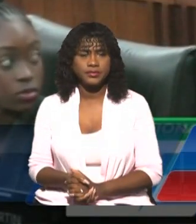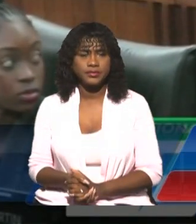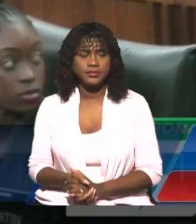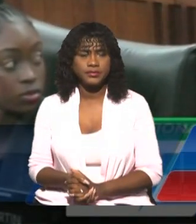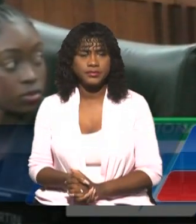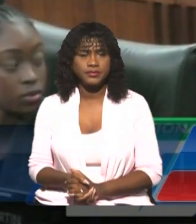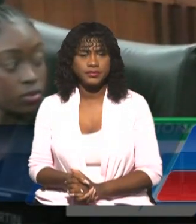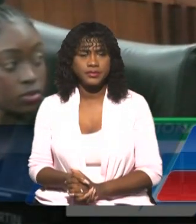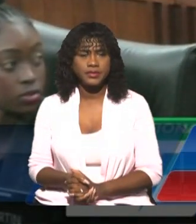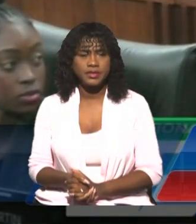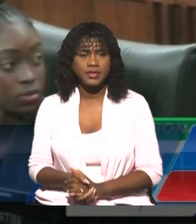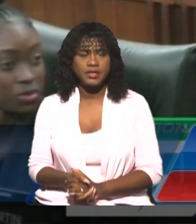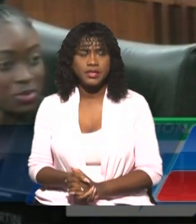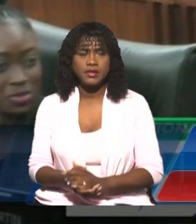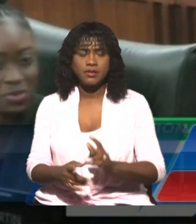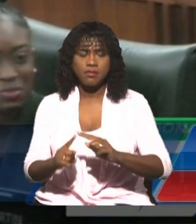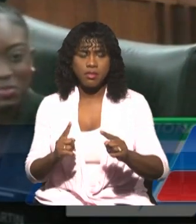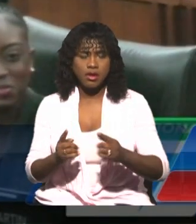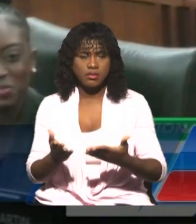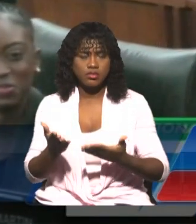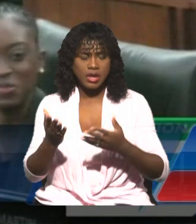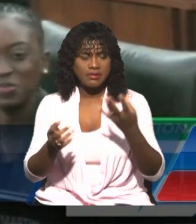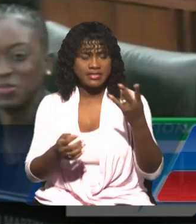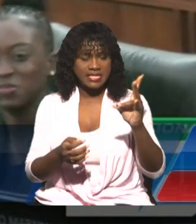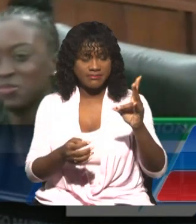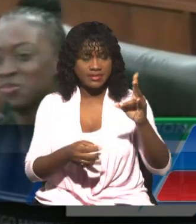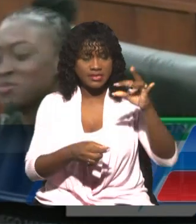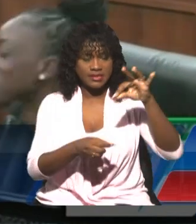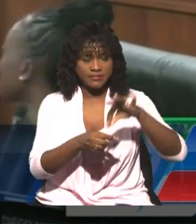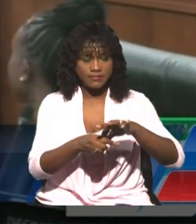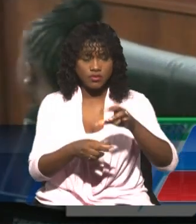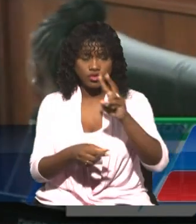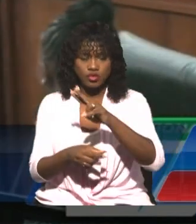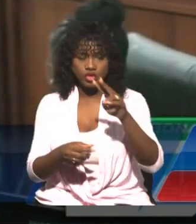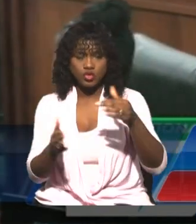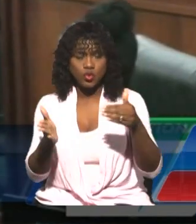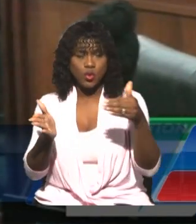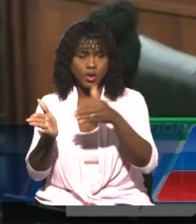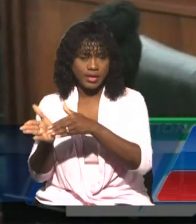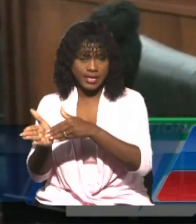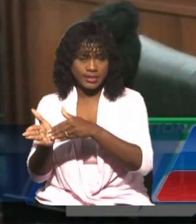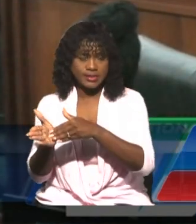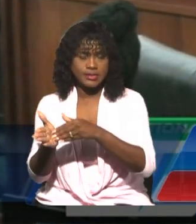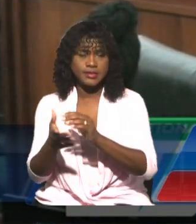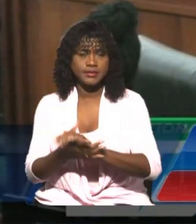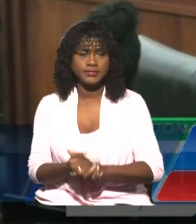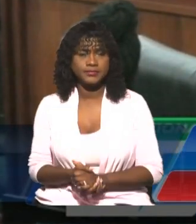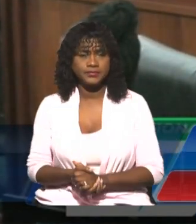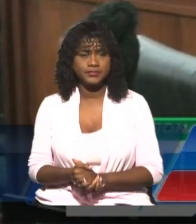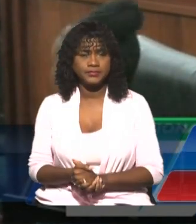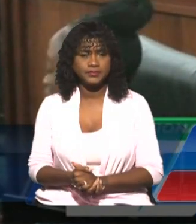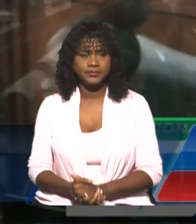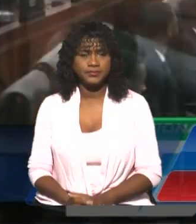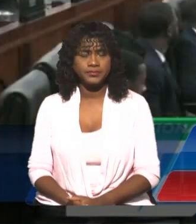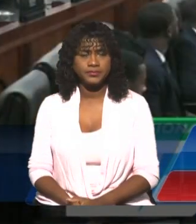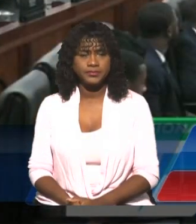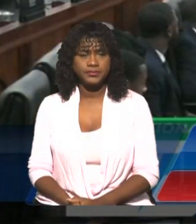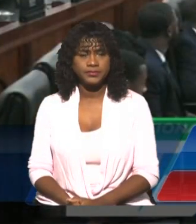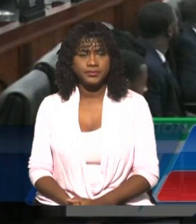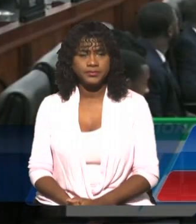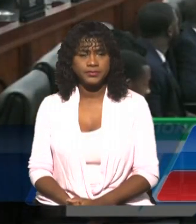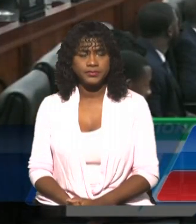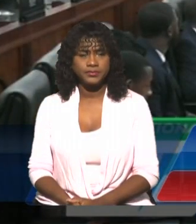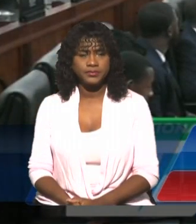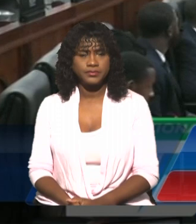positions, the motion failing to proceed with 17-4 and 22 against. Ms. Muhammad? No.